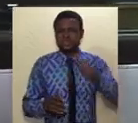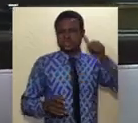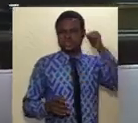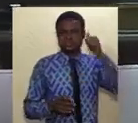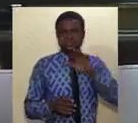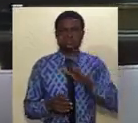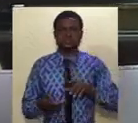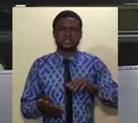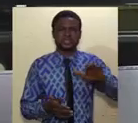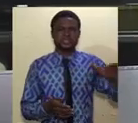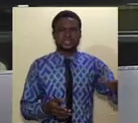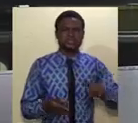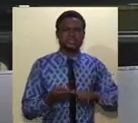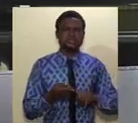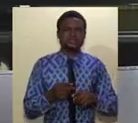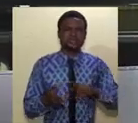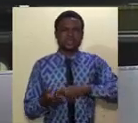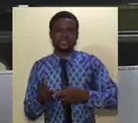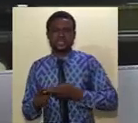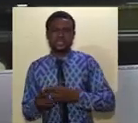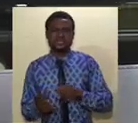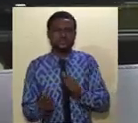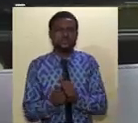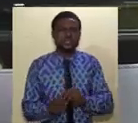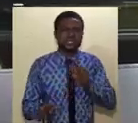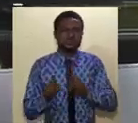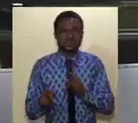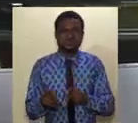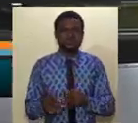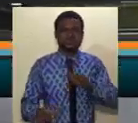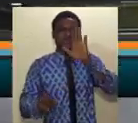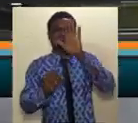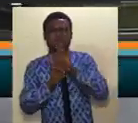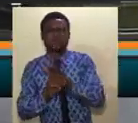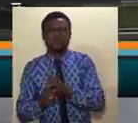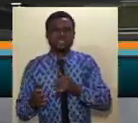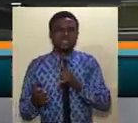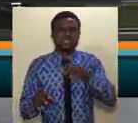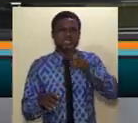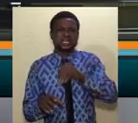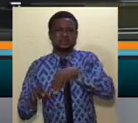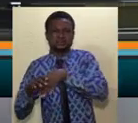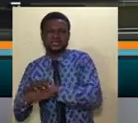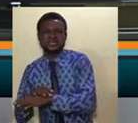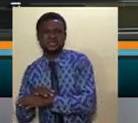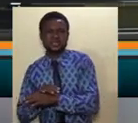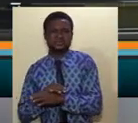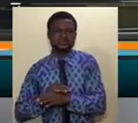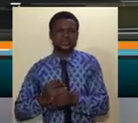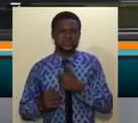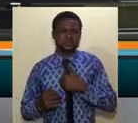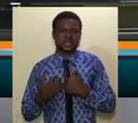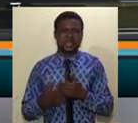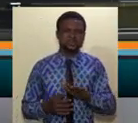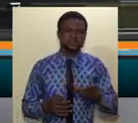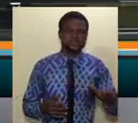the right of relating with people, you lock them in. You know, there are some things we hear in the school, and you have children